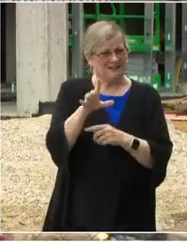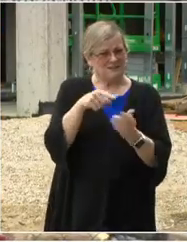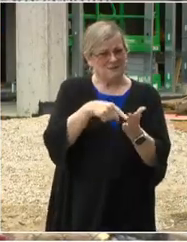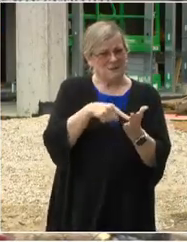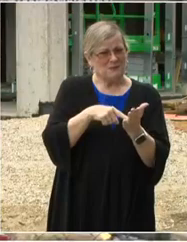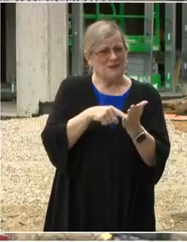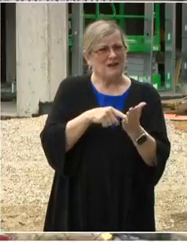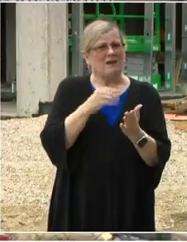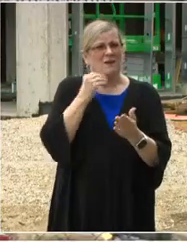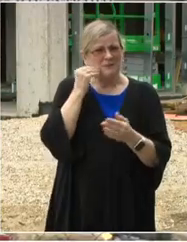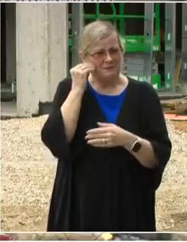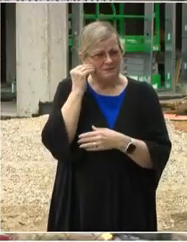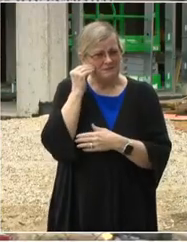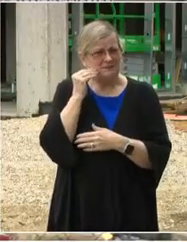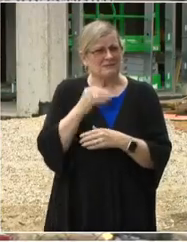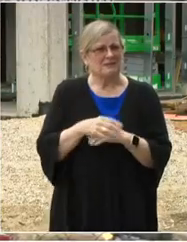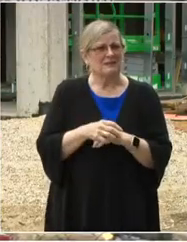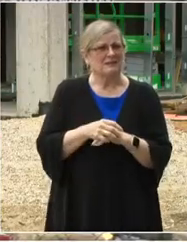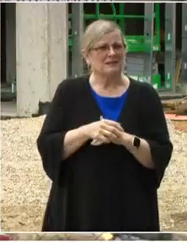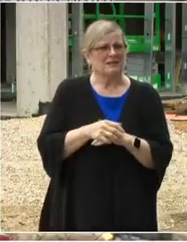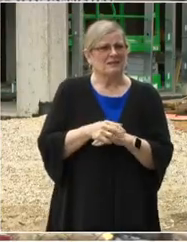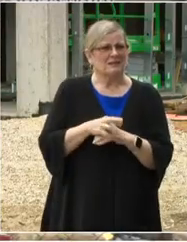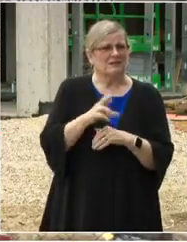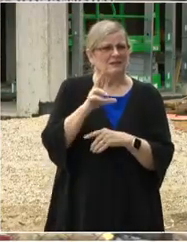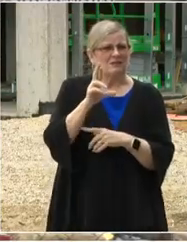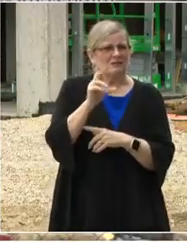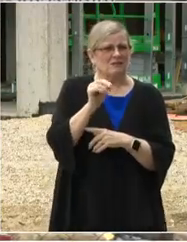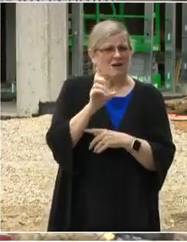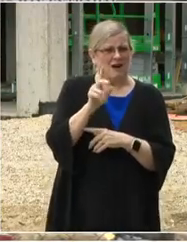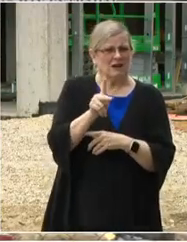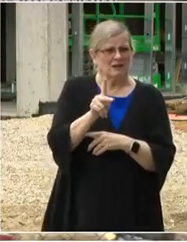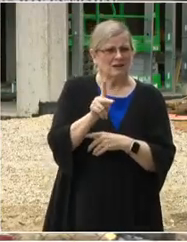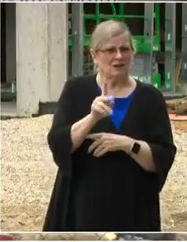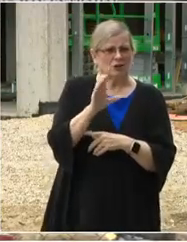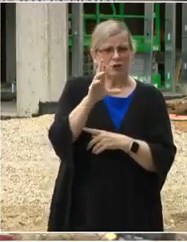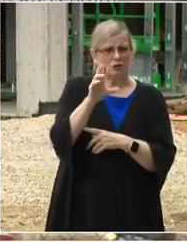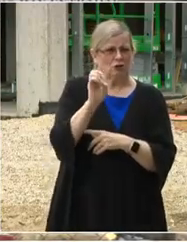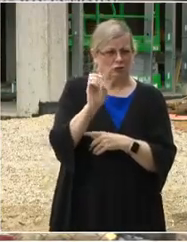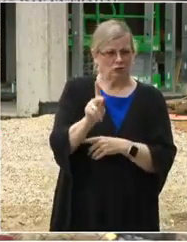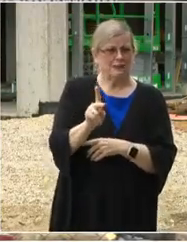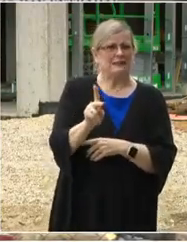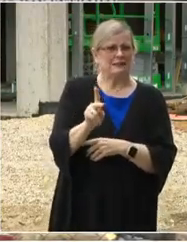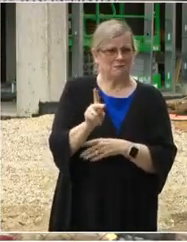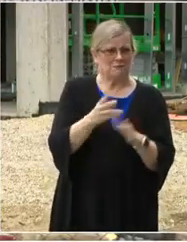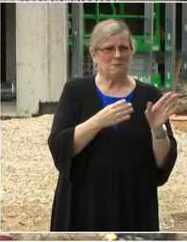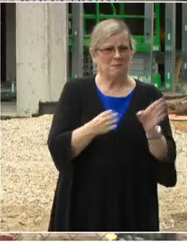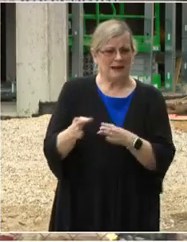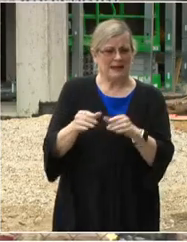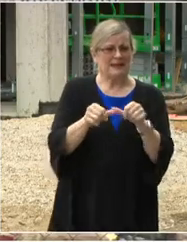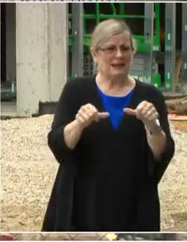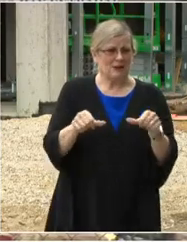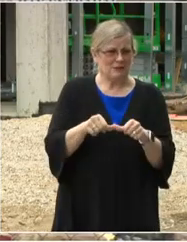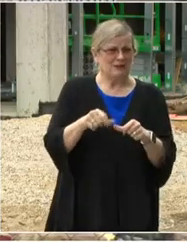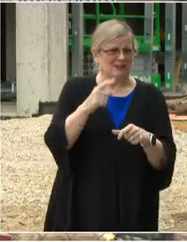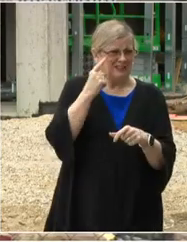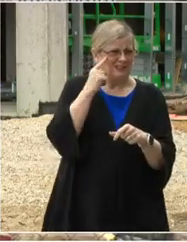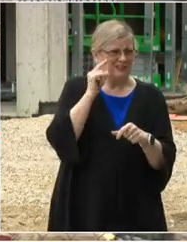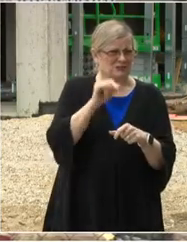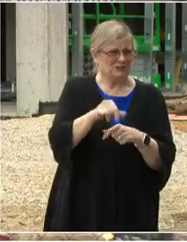Rock Creek East planning area. That means we know by 2025 we had set a goal